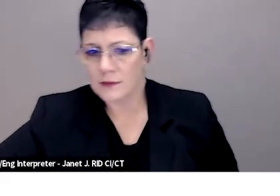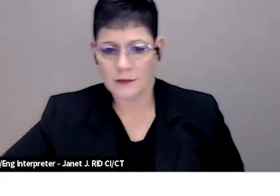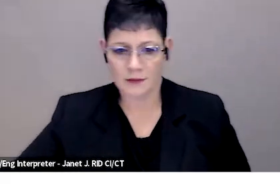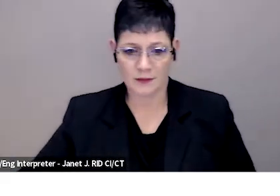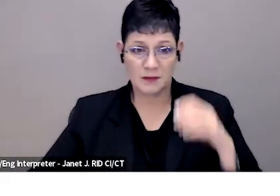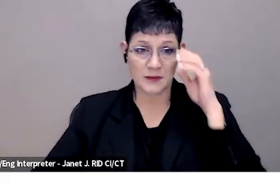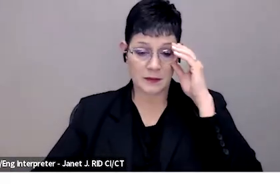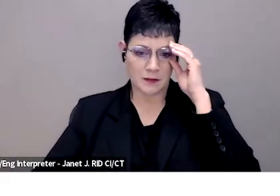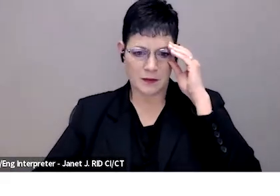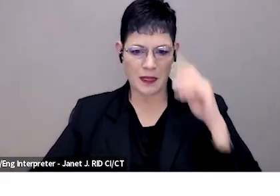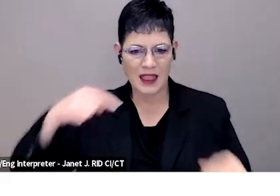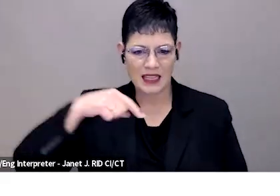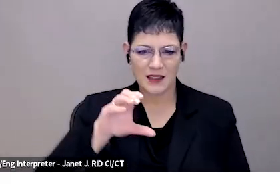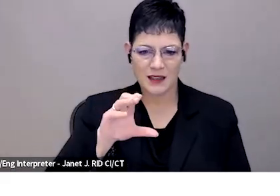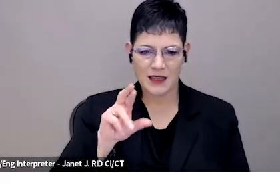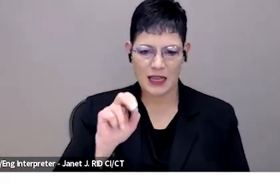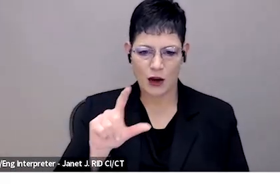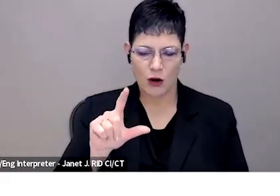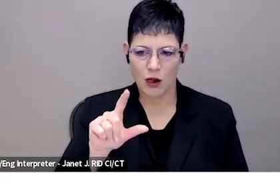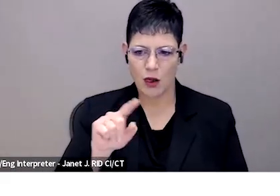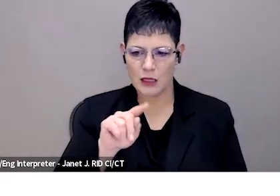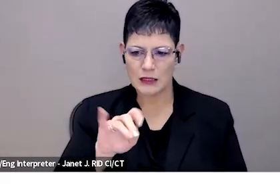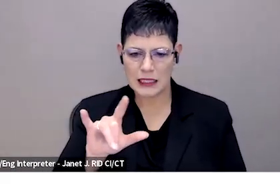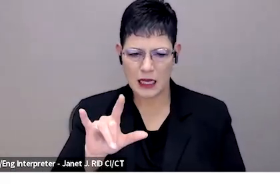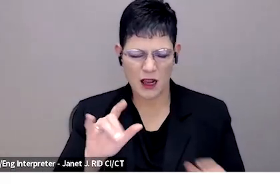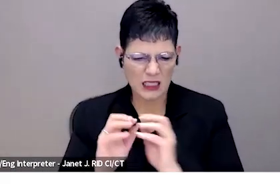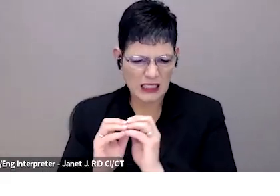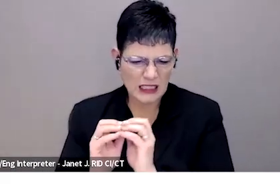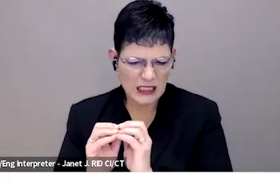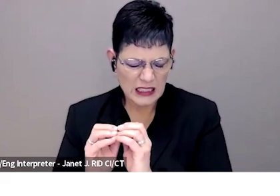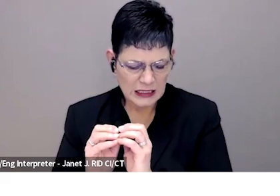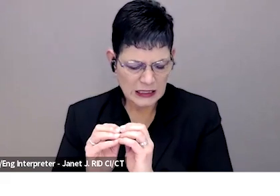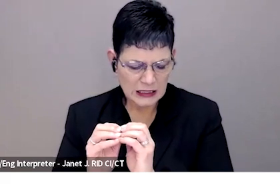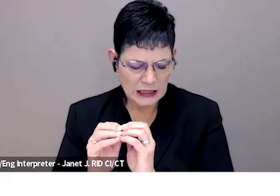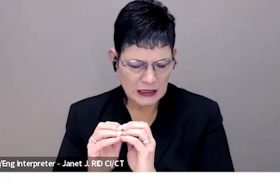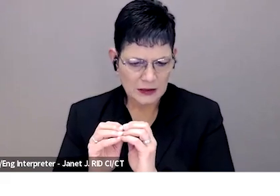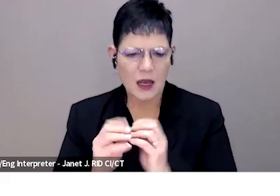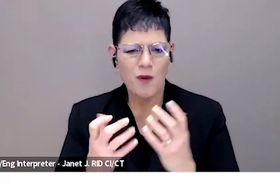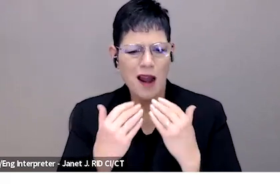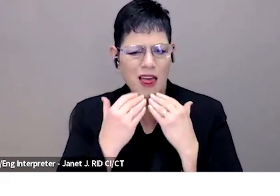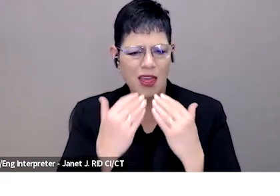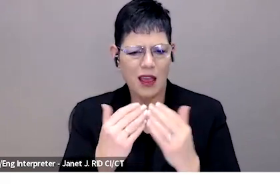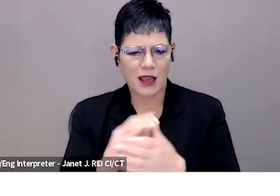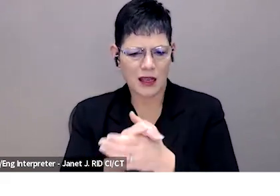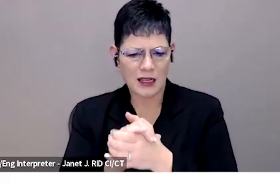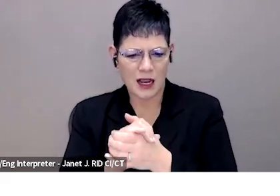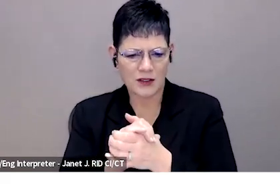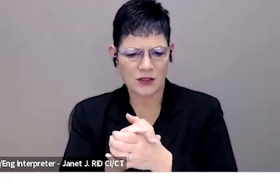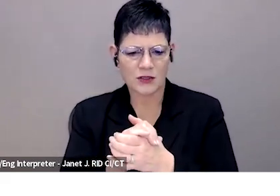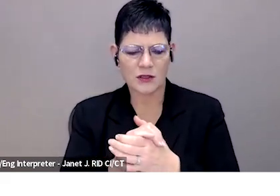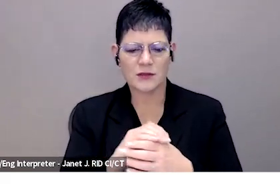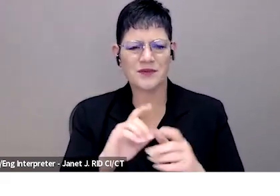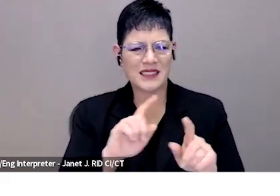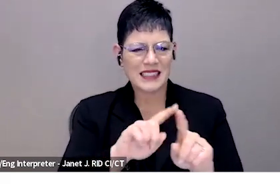This is Carol Zernial. I just wanted to to thank and congratulate the various